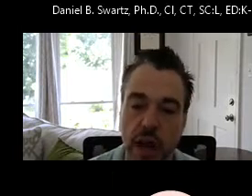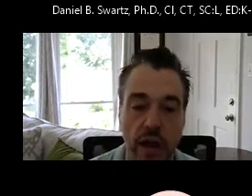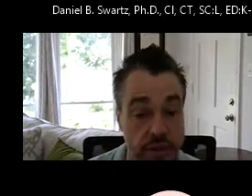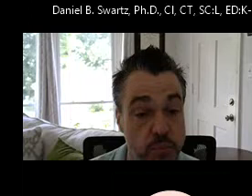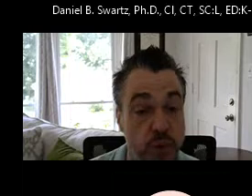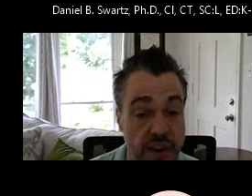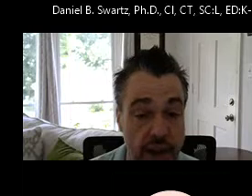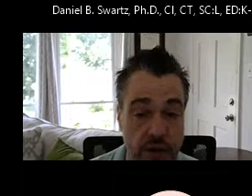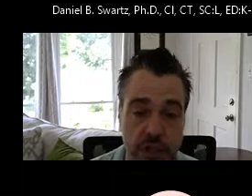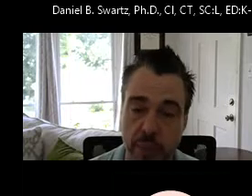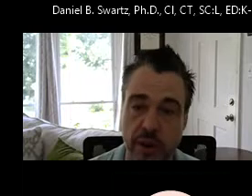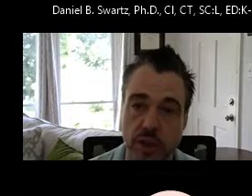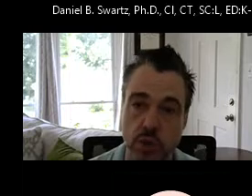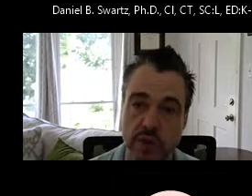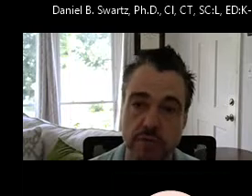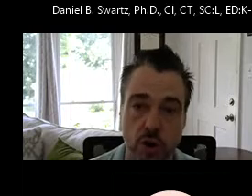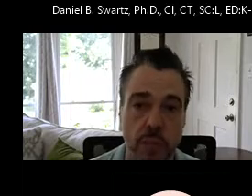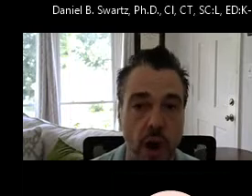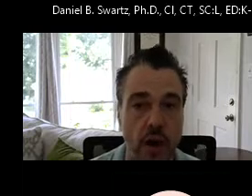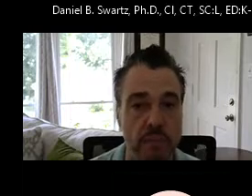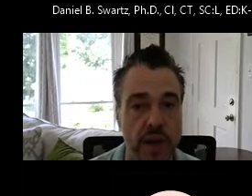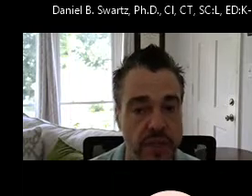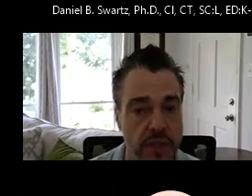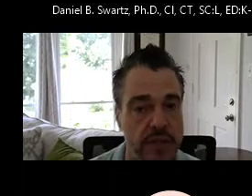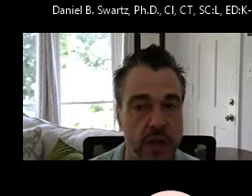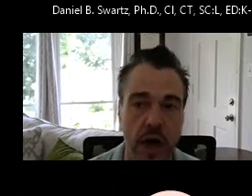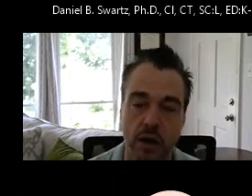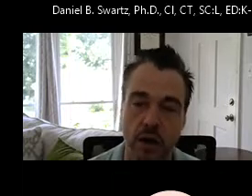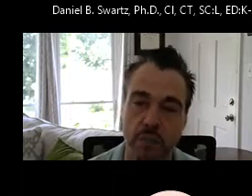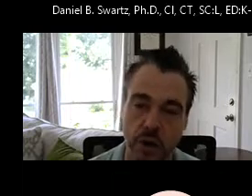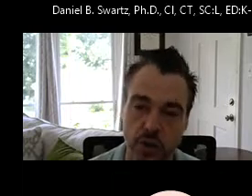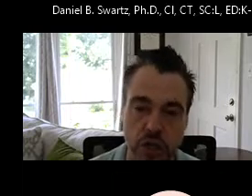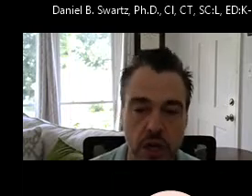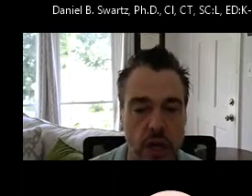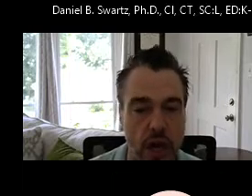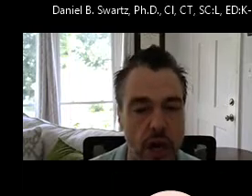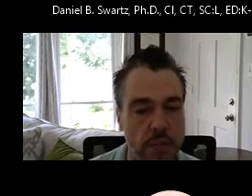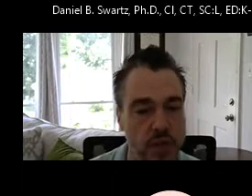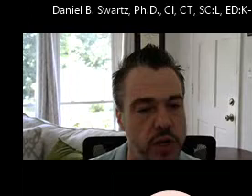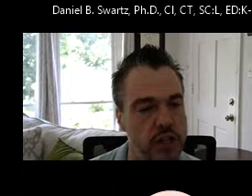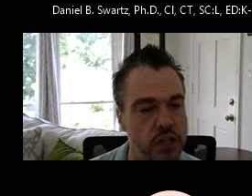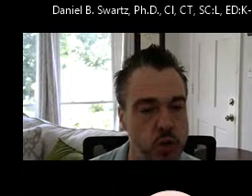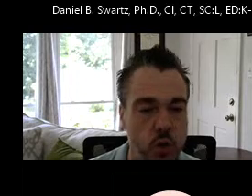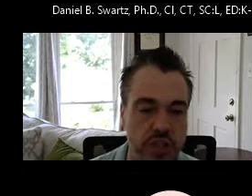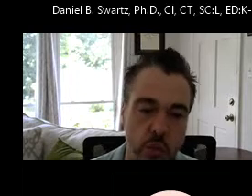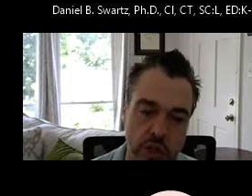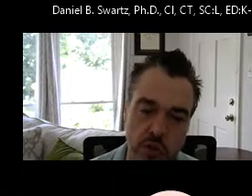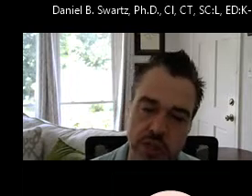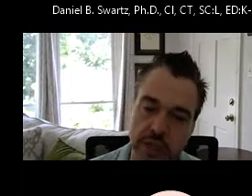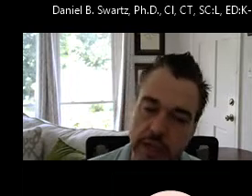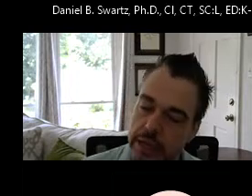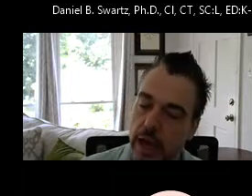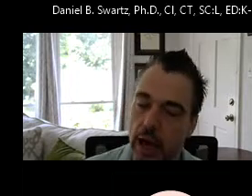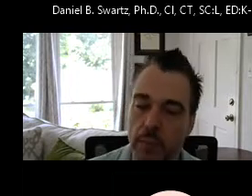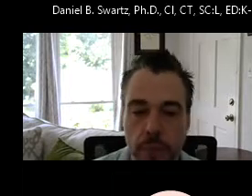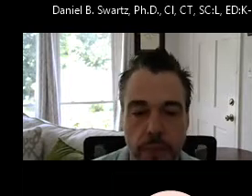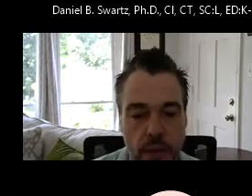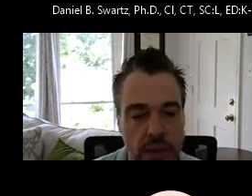of FIT providers, helping us to inform our methods, our approach, as well as the tools that we're